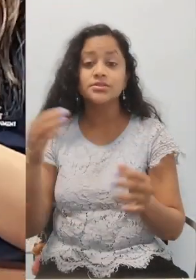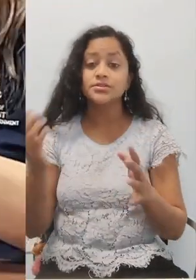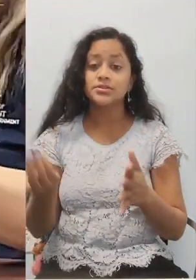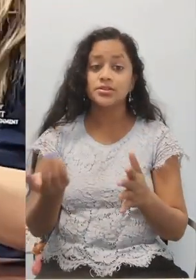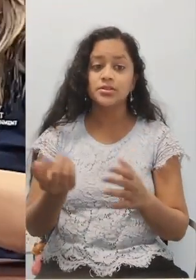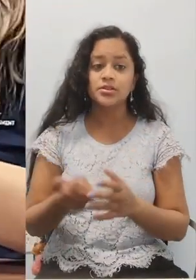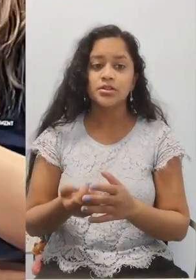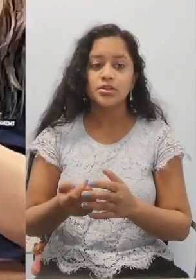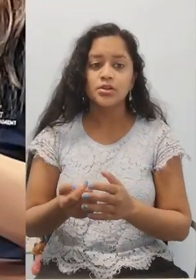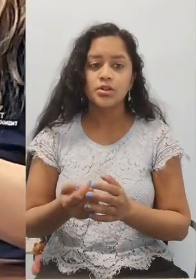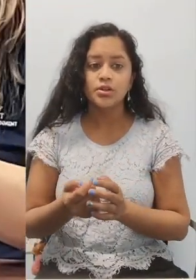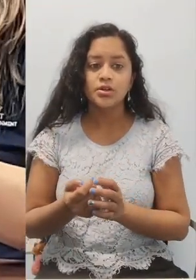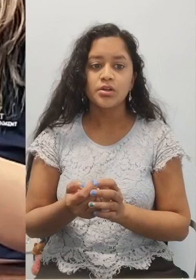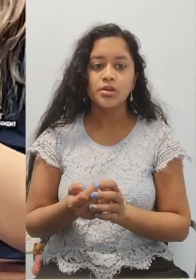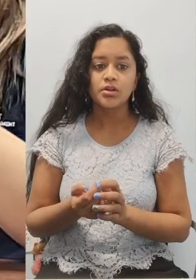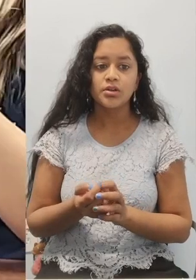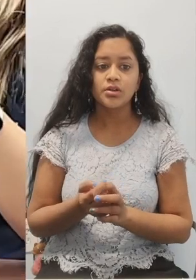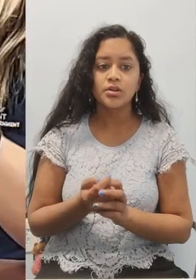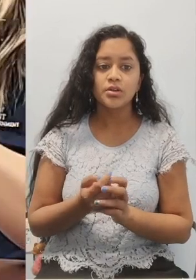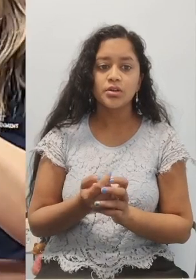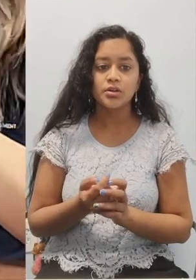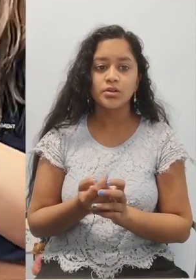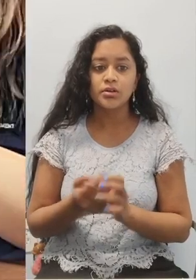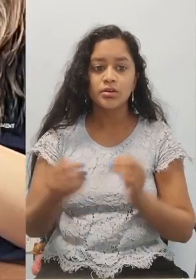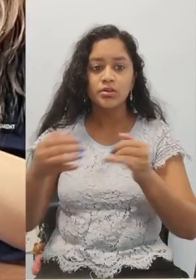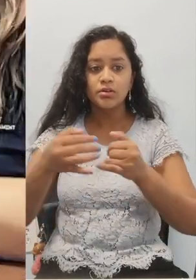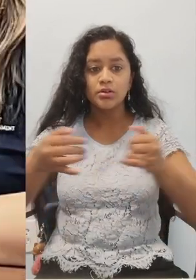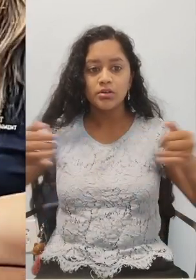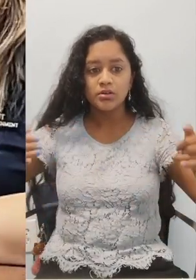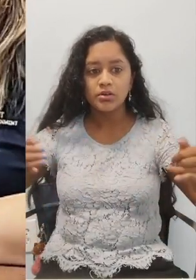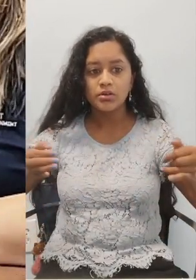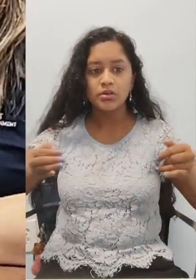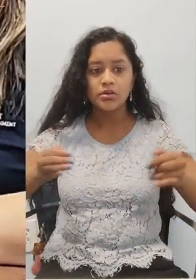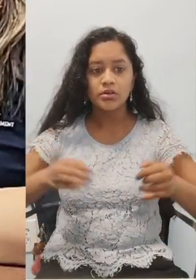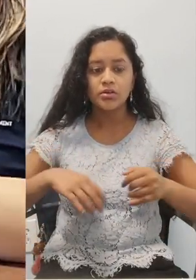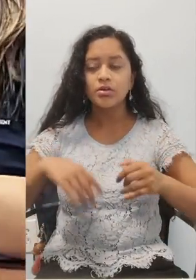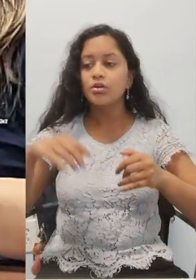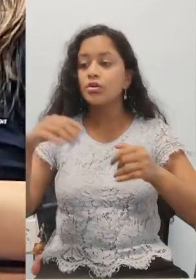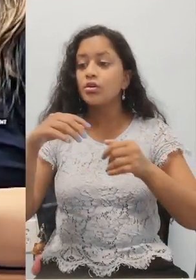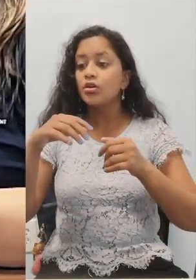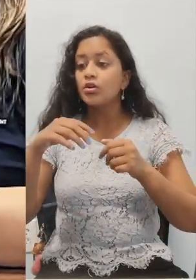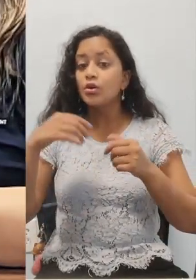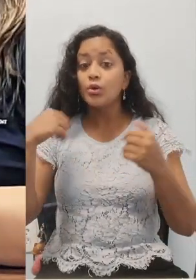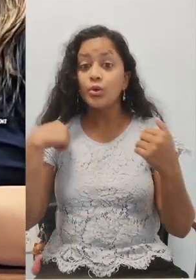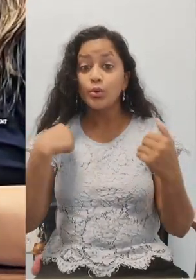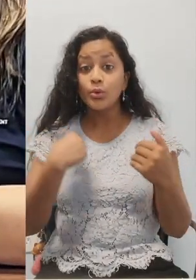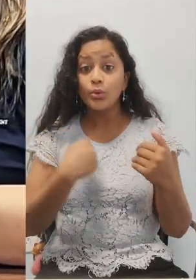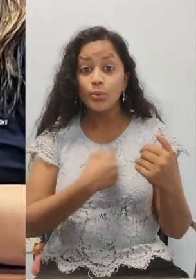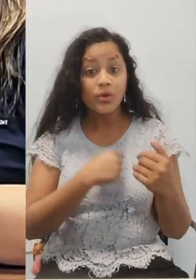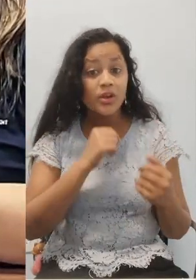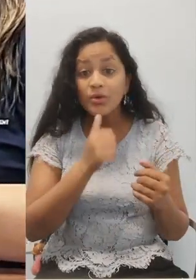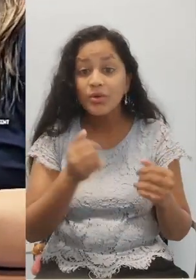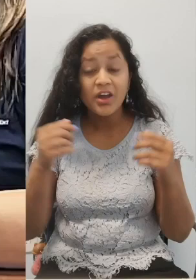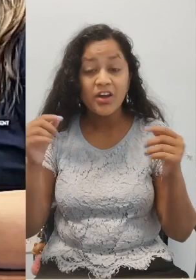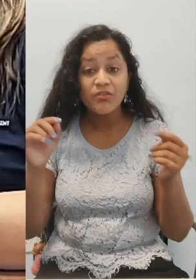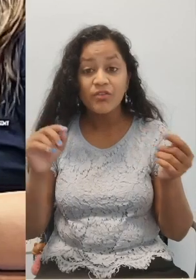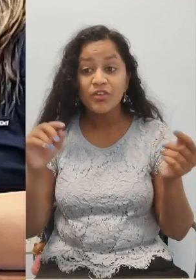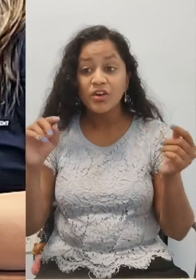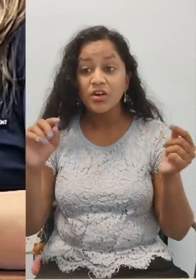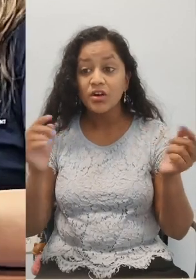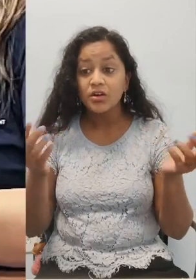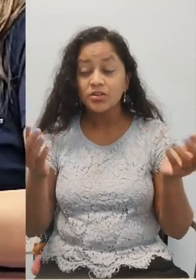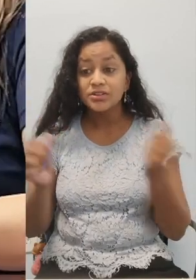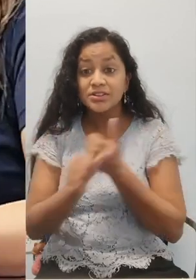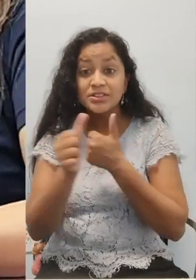them, all sharks within Cayman waters, coastal and offshore, we don't have that threat of